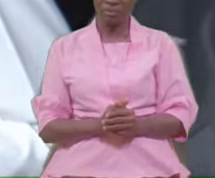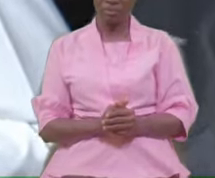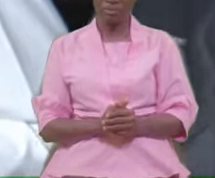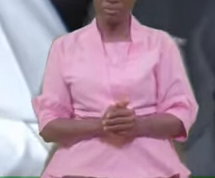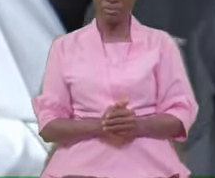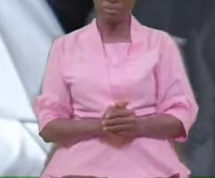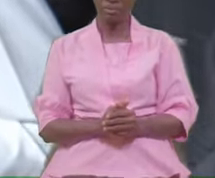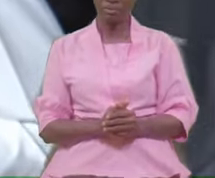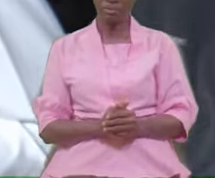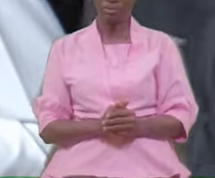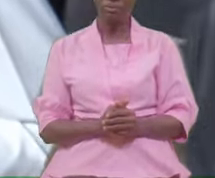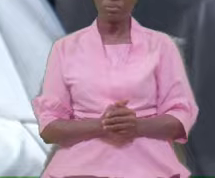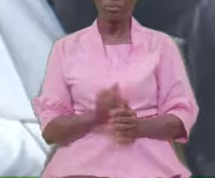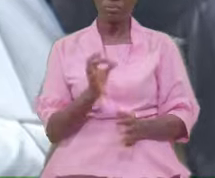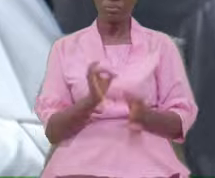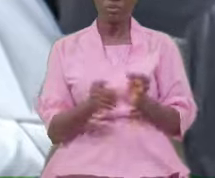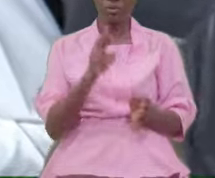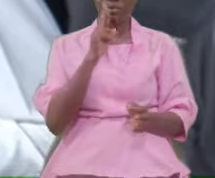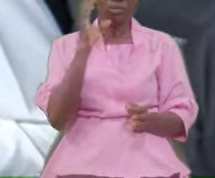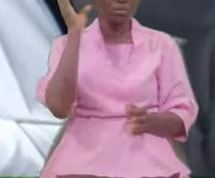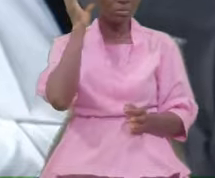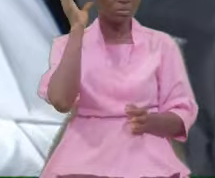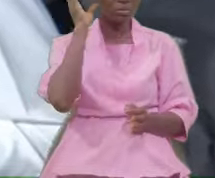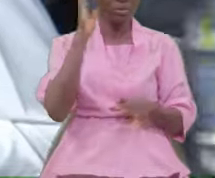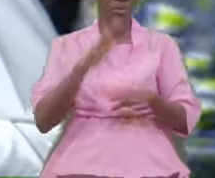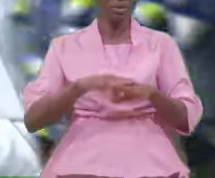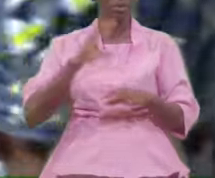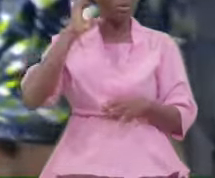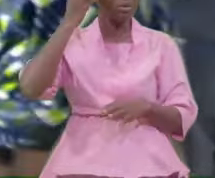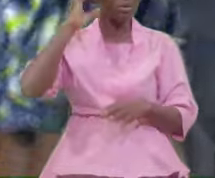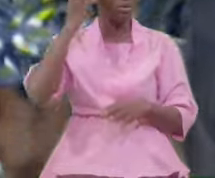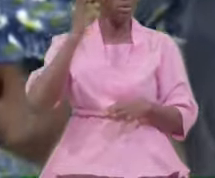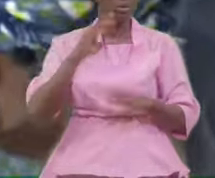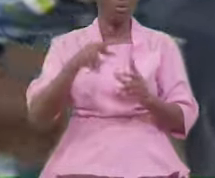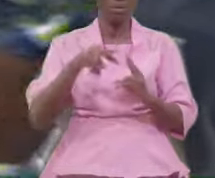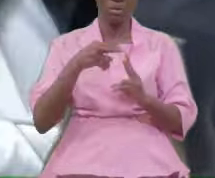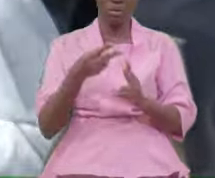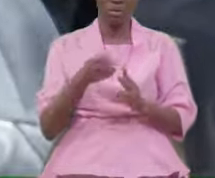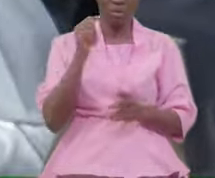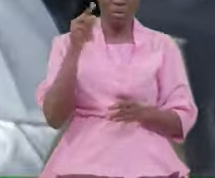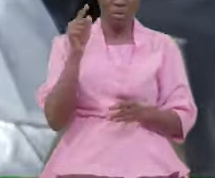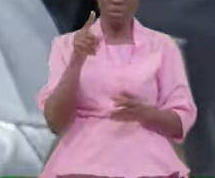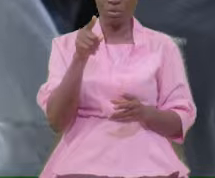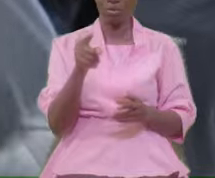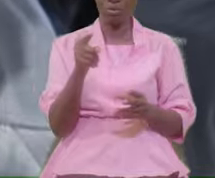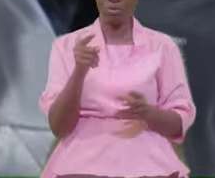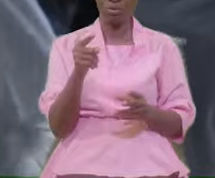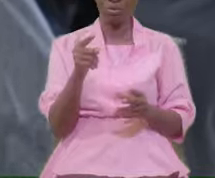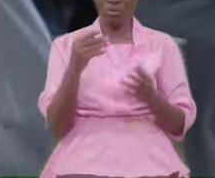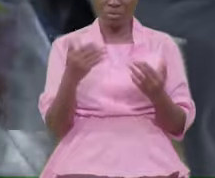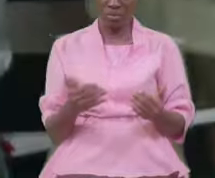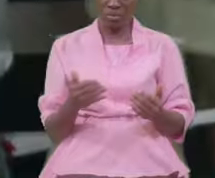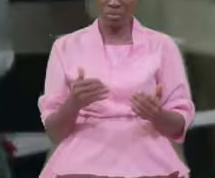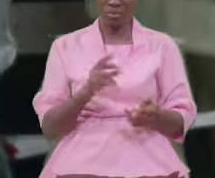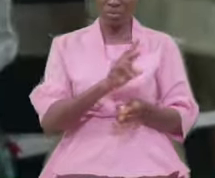listening the radio or television youve just given your life to Christ we like to have your contact your